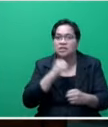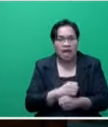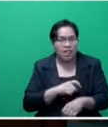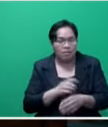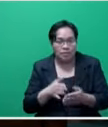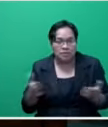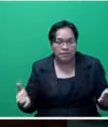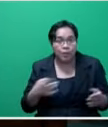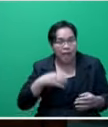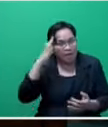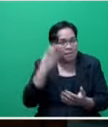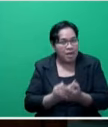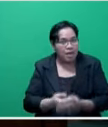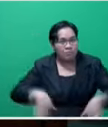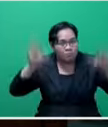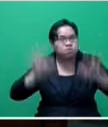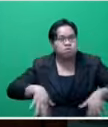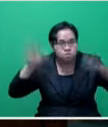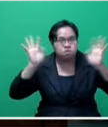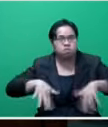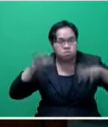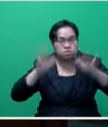been experiencing heavy rain this week.